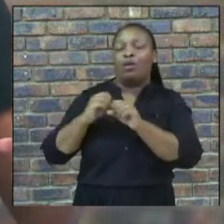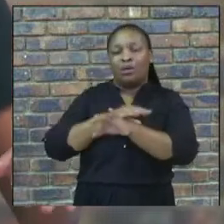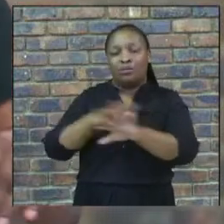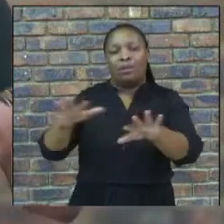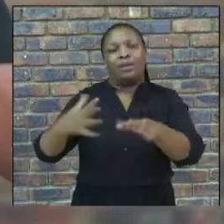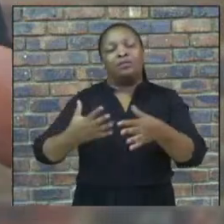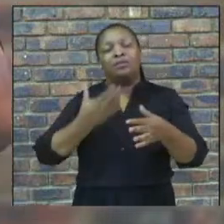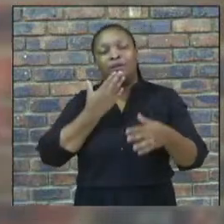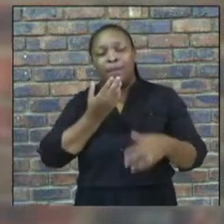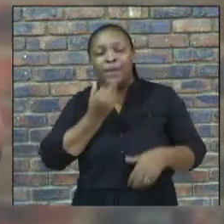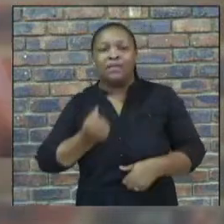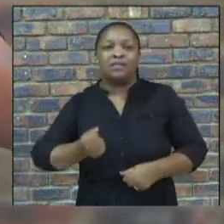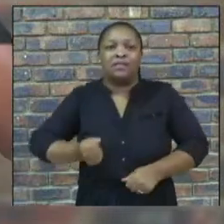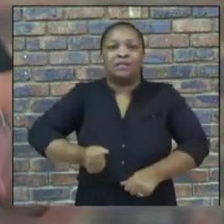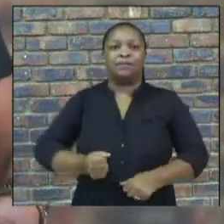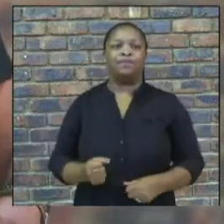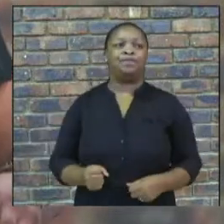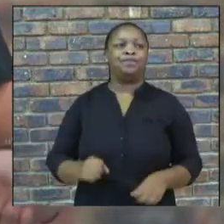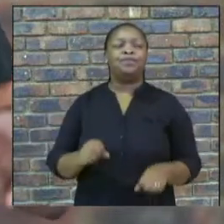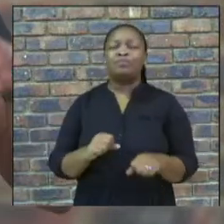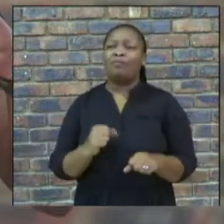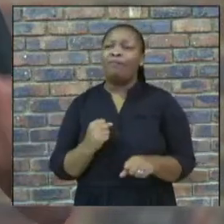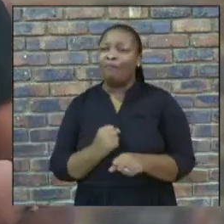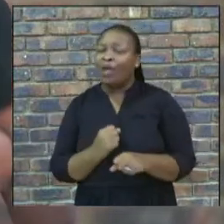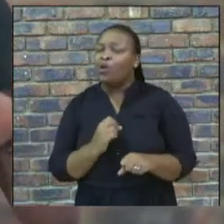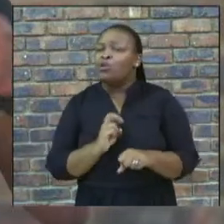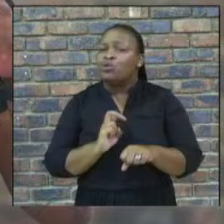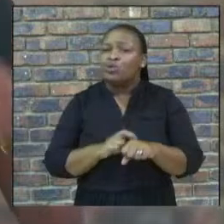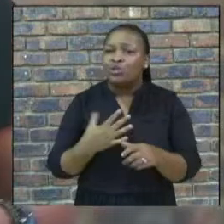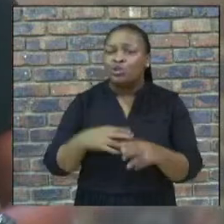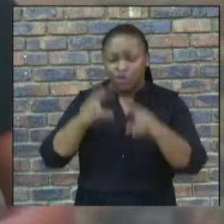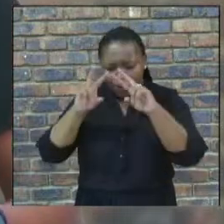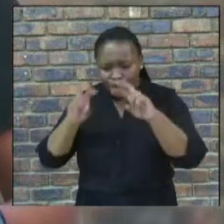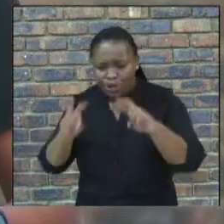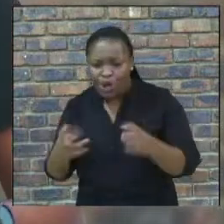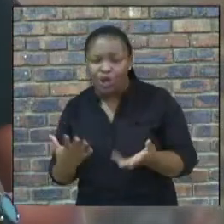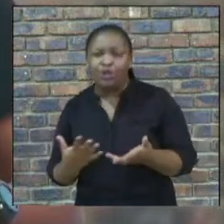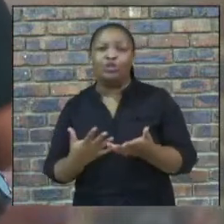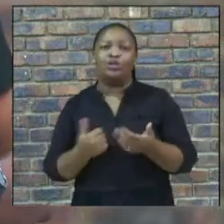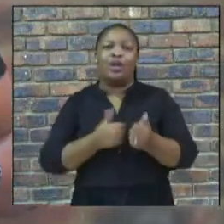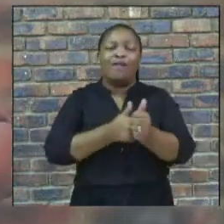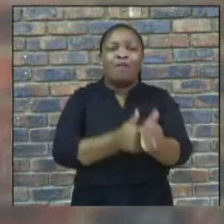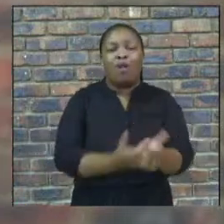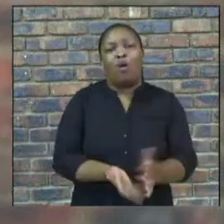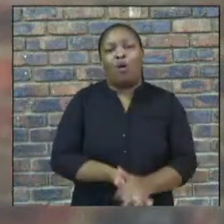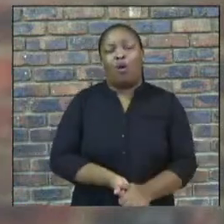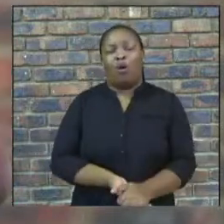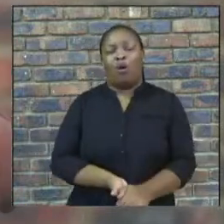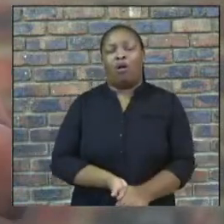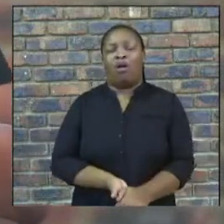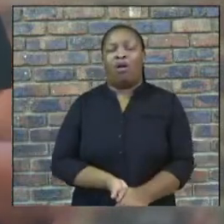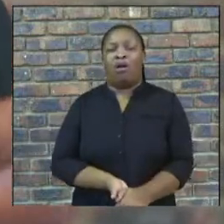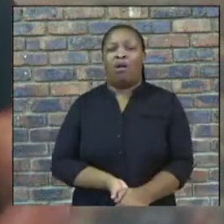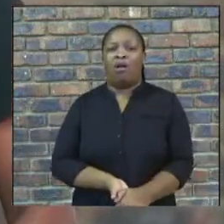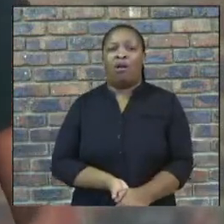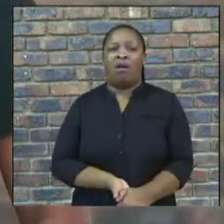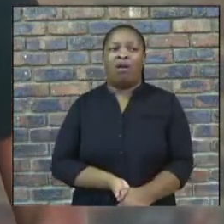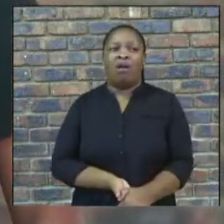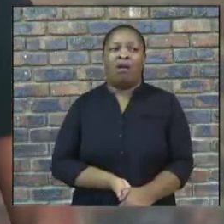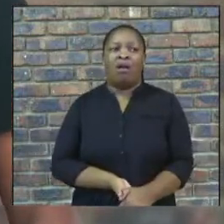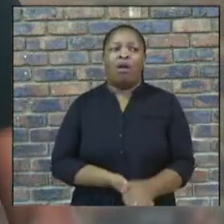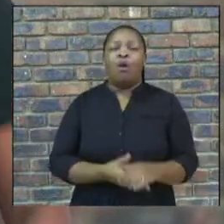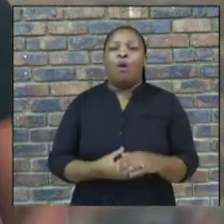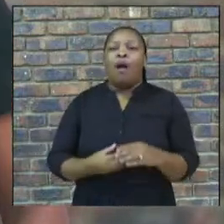Again, you must look, you must follow, you must take a keen interest. We would have wanted a